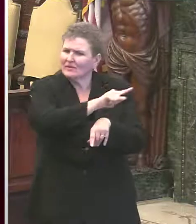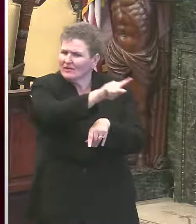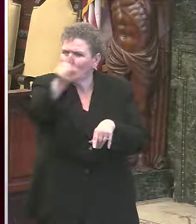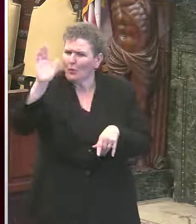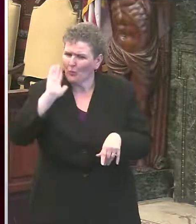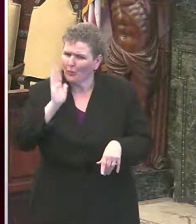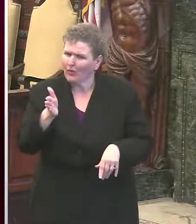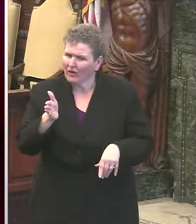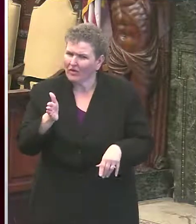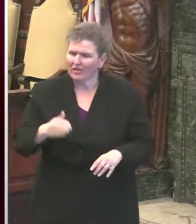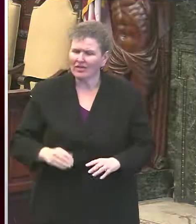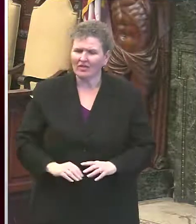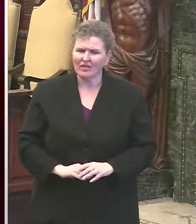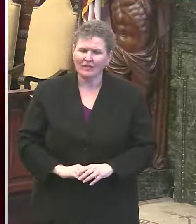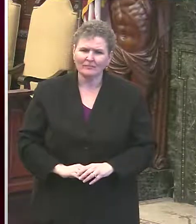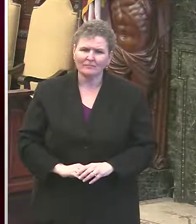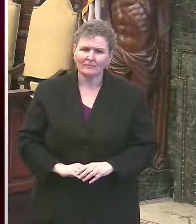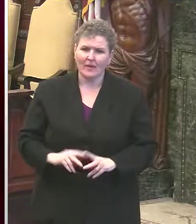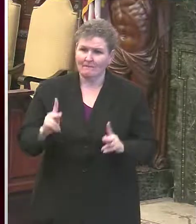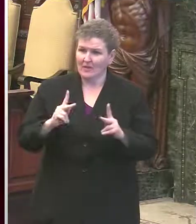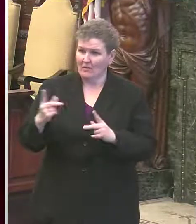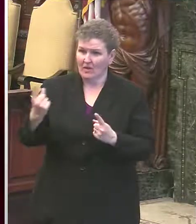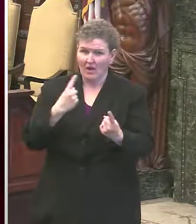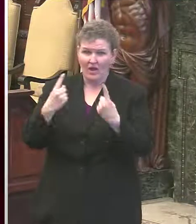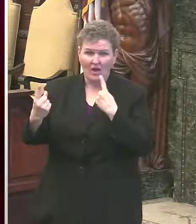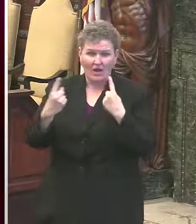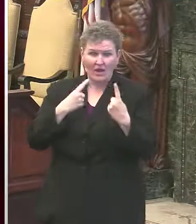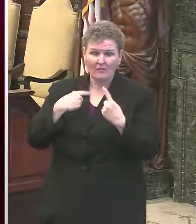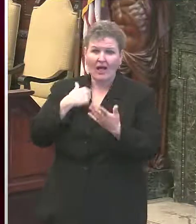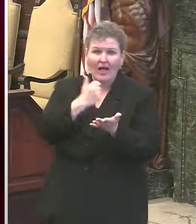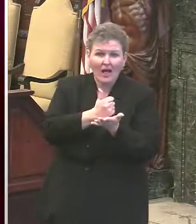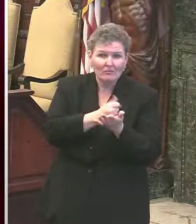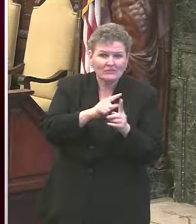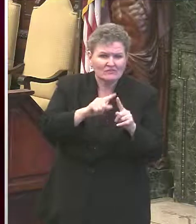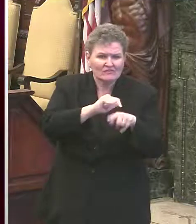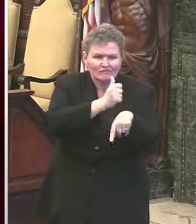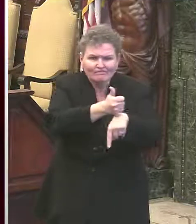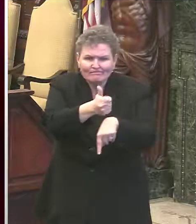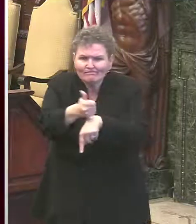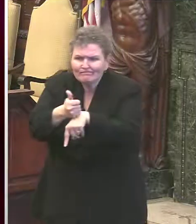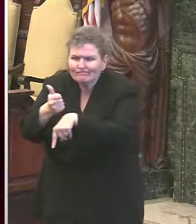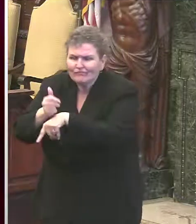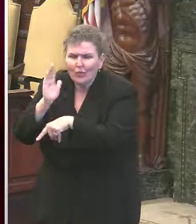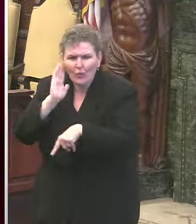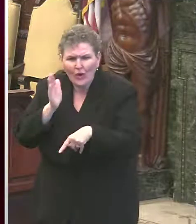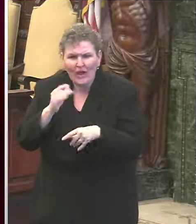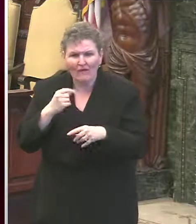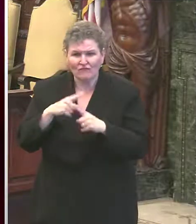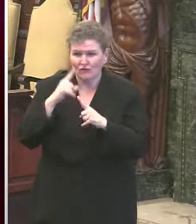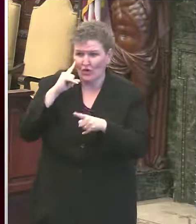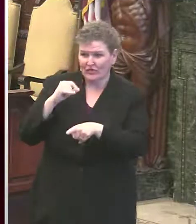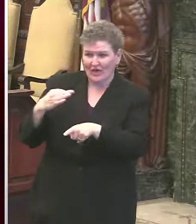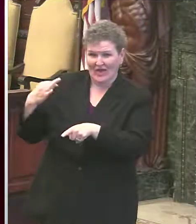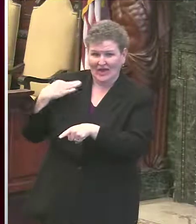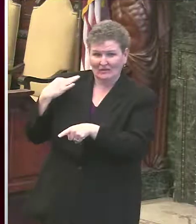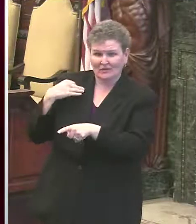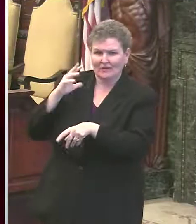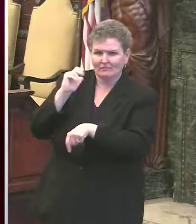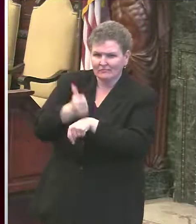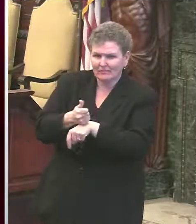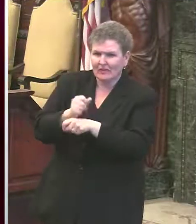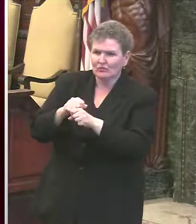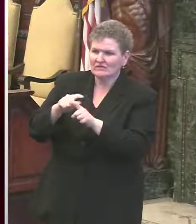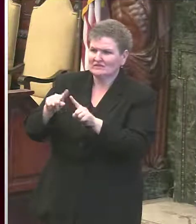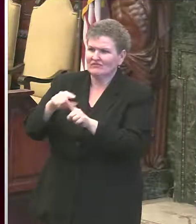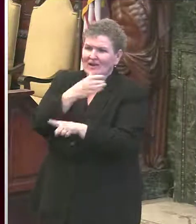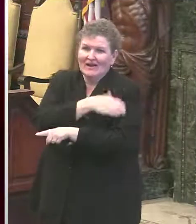site, we will have staff on site that will help them. If they're Philadelphia residents and they're eligible, we'll schedule them at another clinic. And if they're Philadelphia